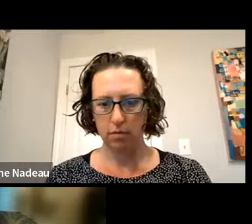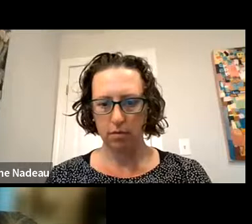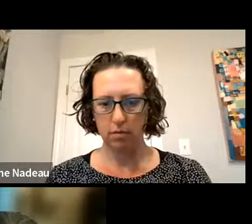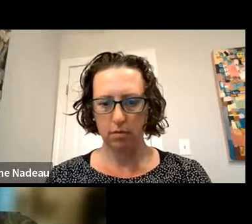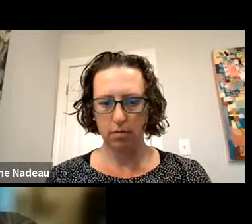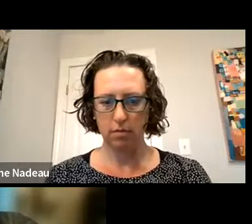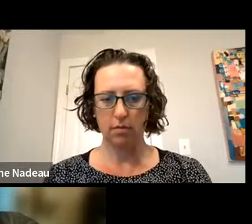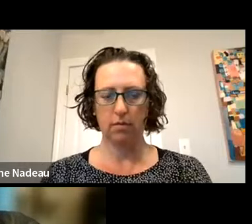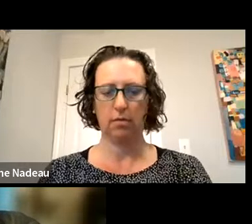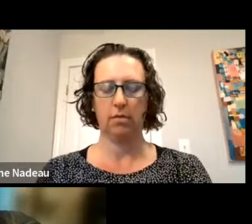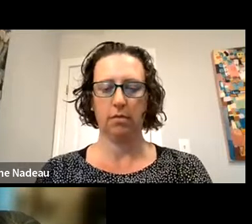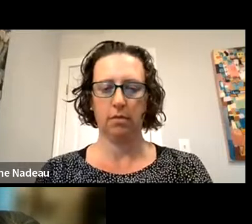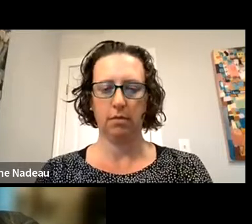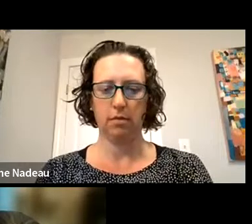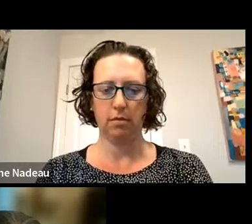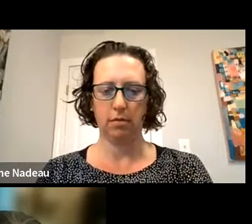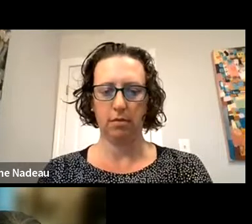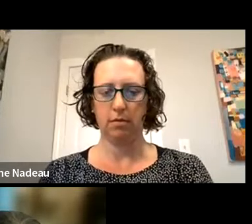next.